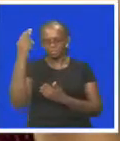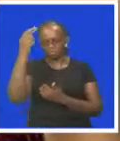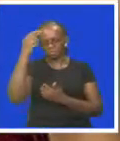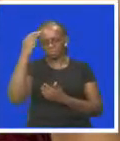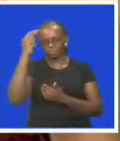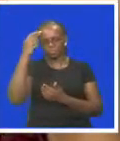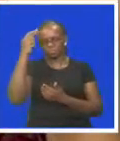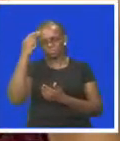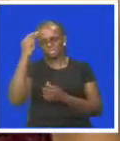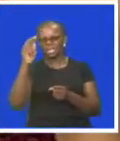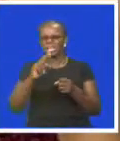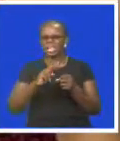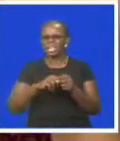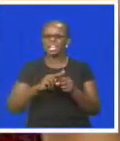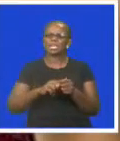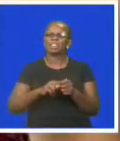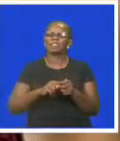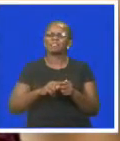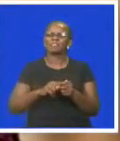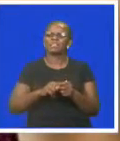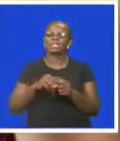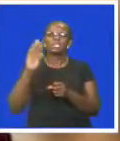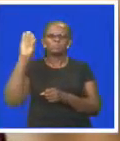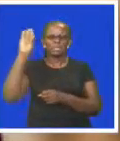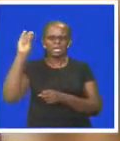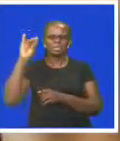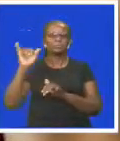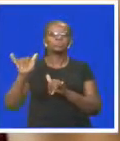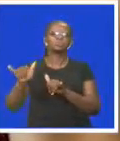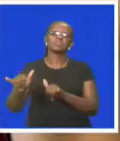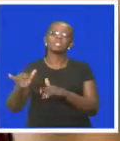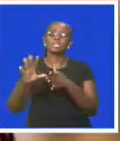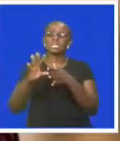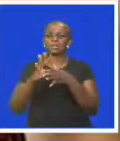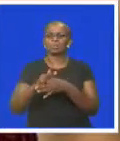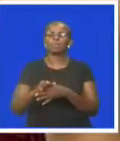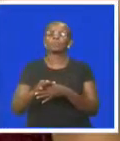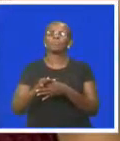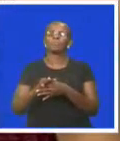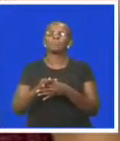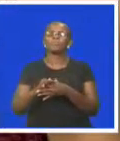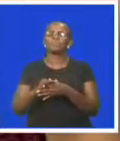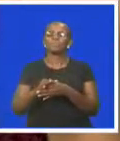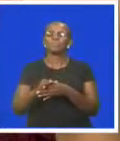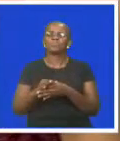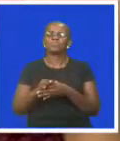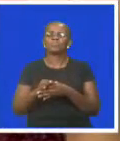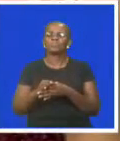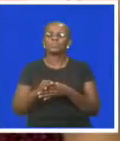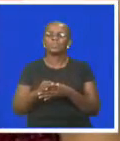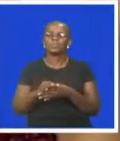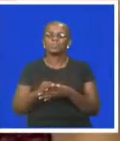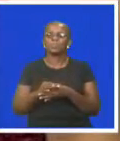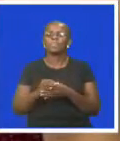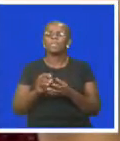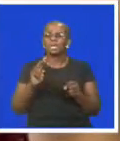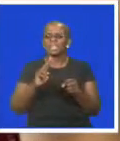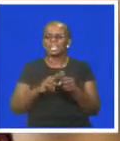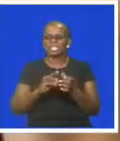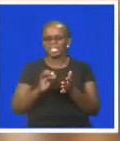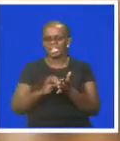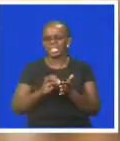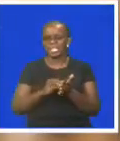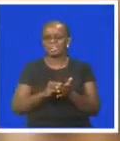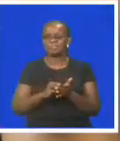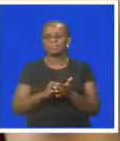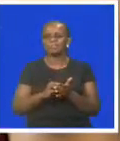learned about domestic animals. We said domestic animals are the animals that we keep at home or in the farm. And